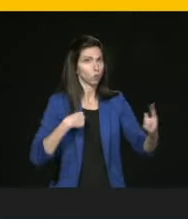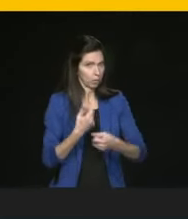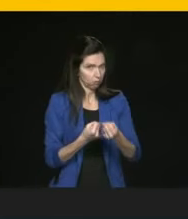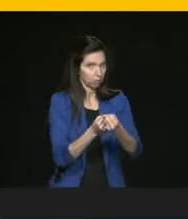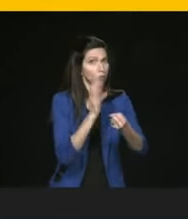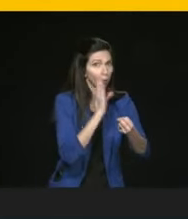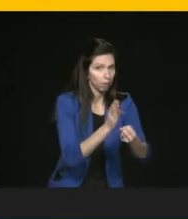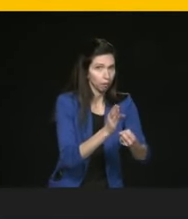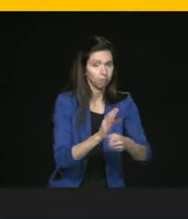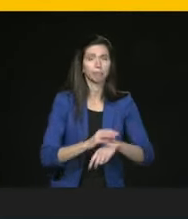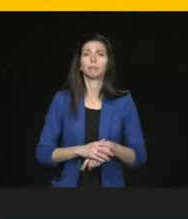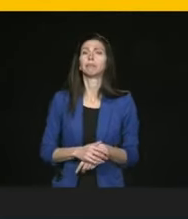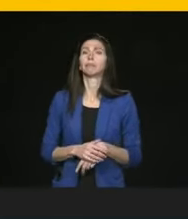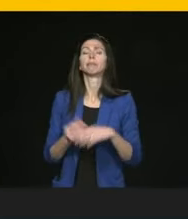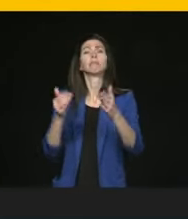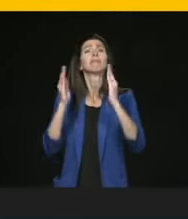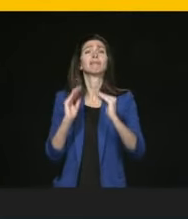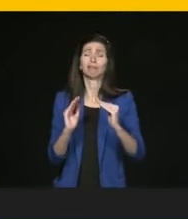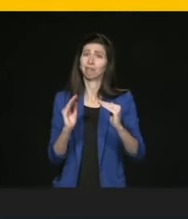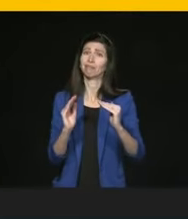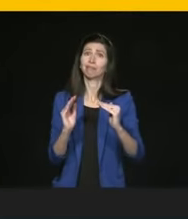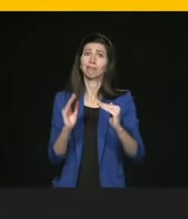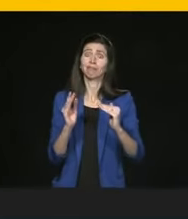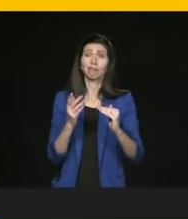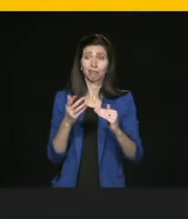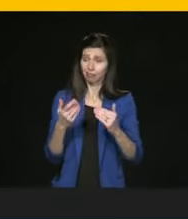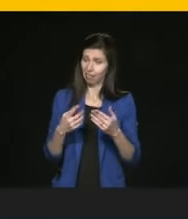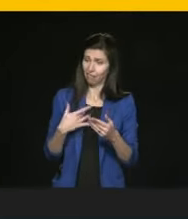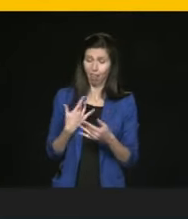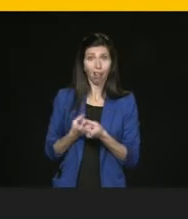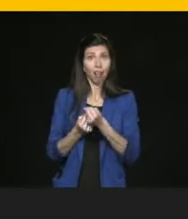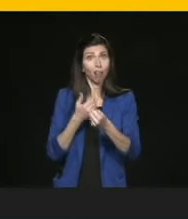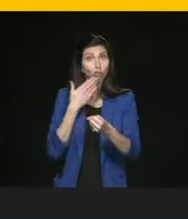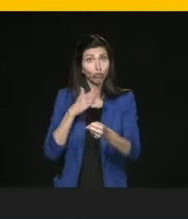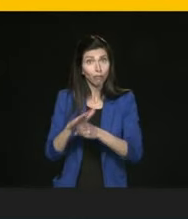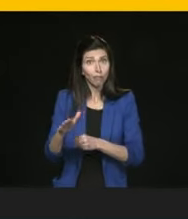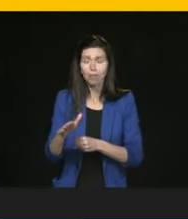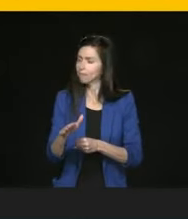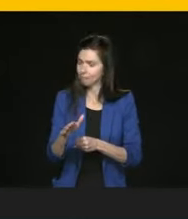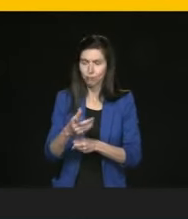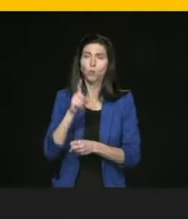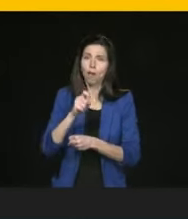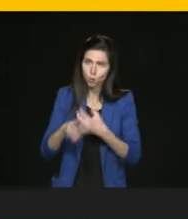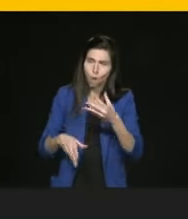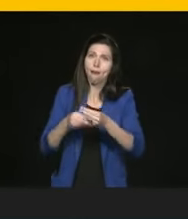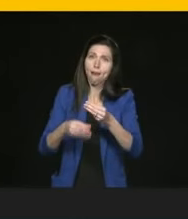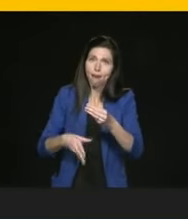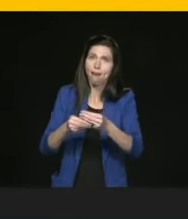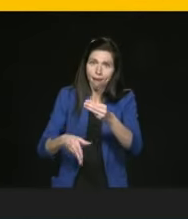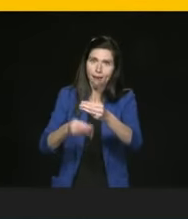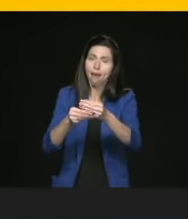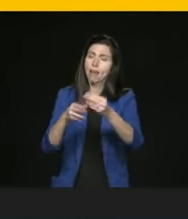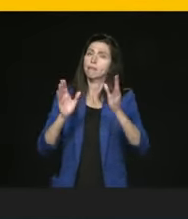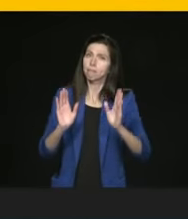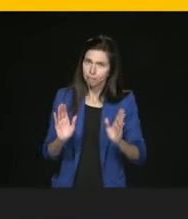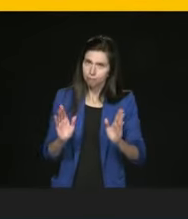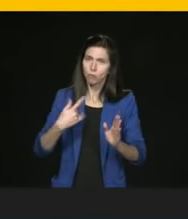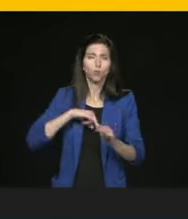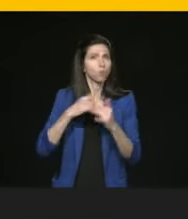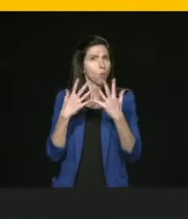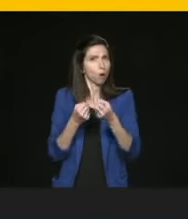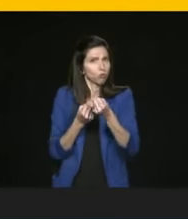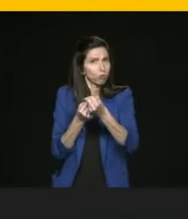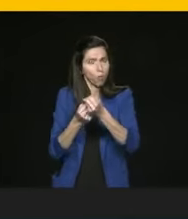needed. By working together, we can save lives, and we will be there to make sure no Indigenous community is left behind.